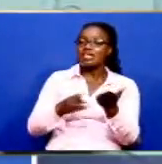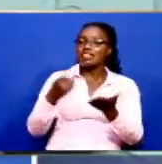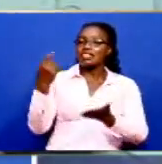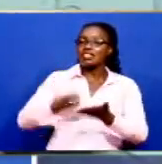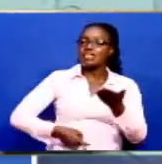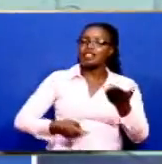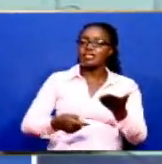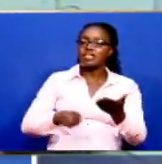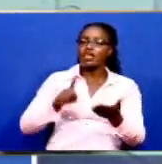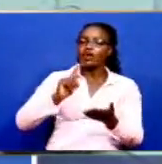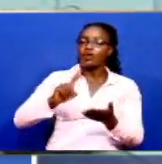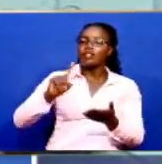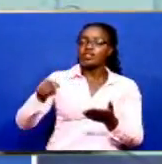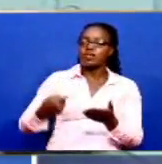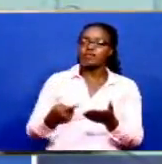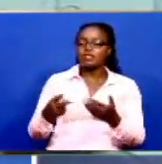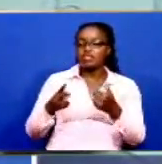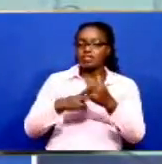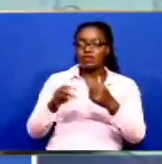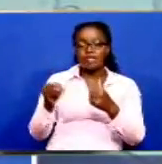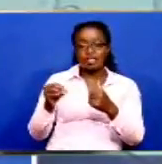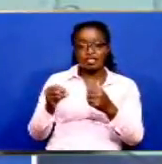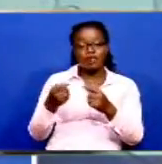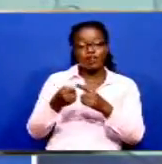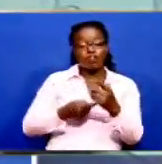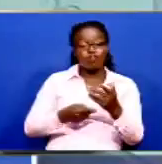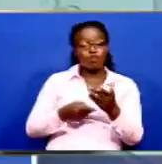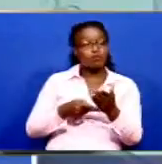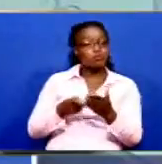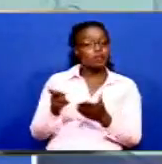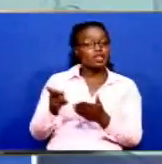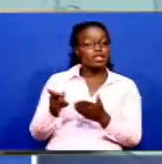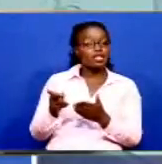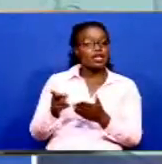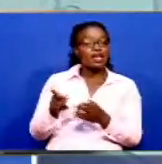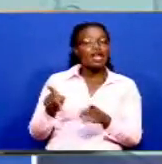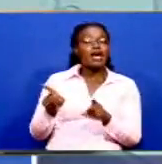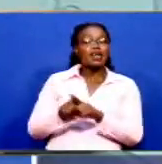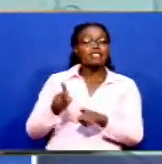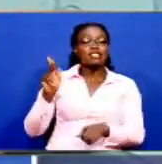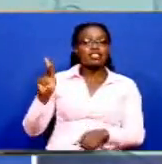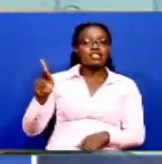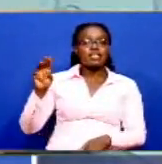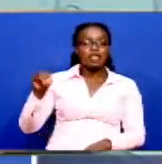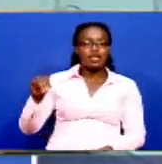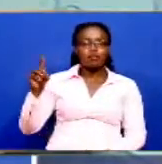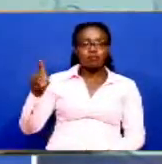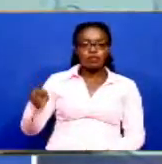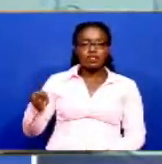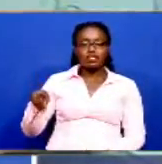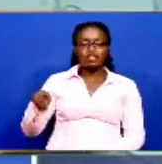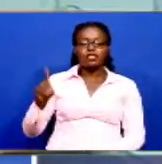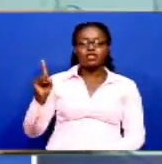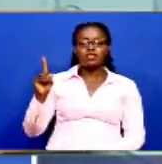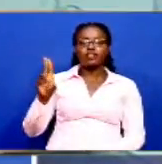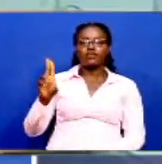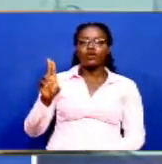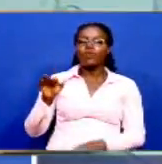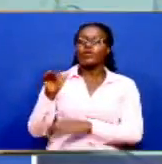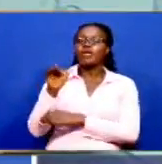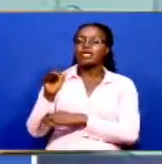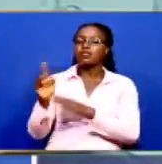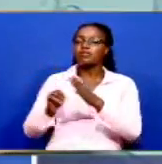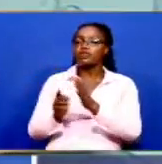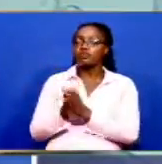of 1,700 from their payslip, which as KMPDU, we want to urge the Minister of Public Service,